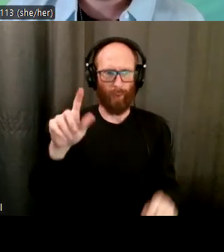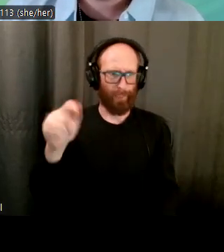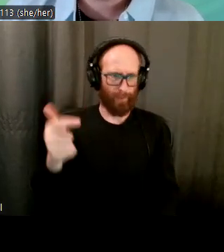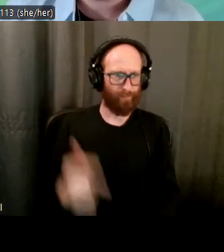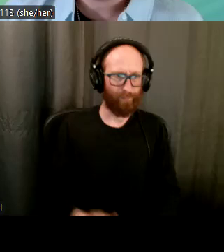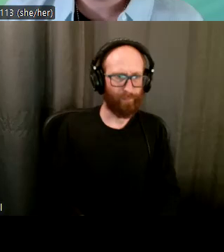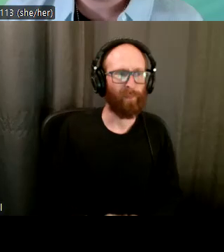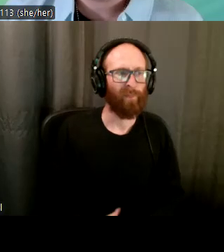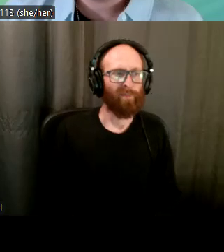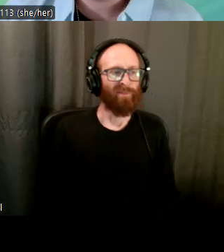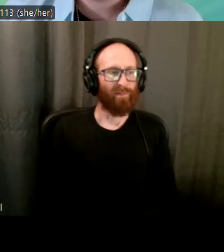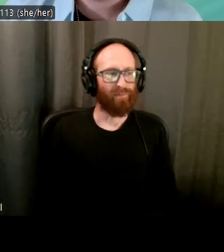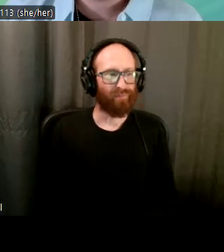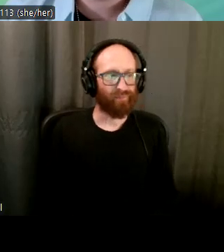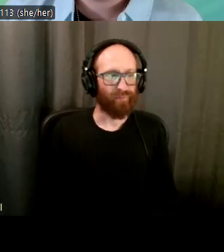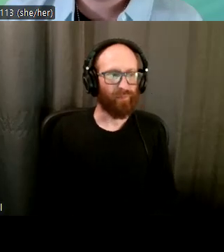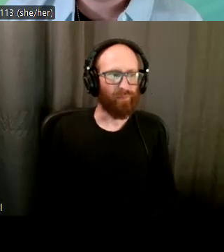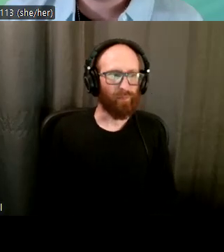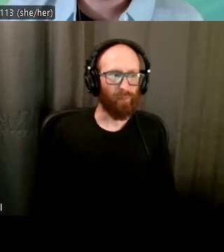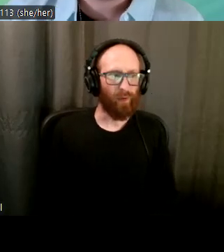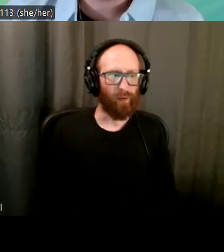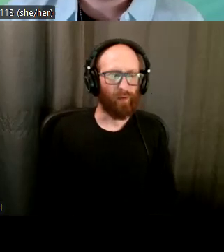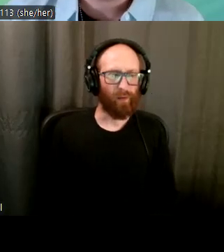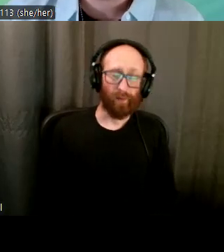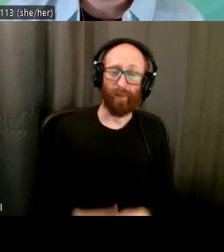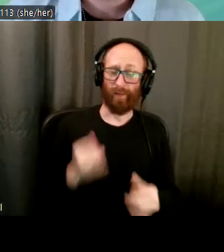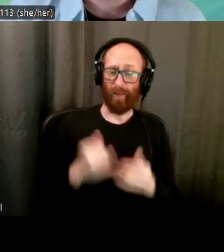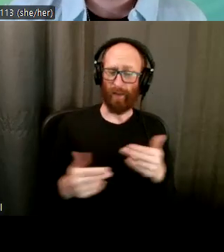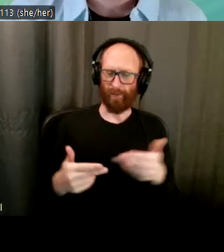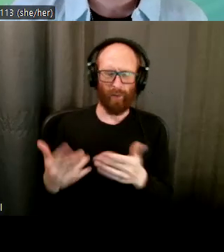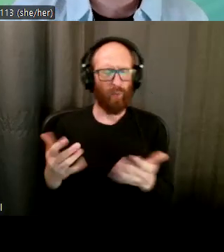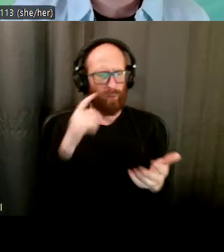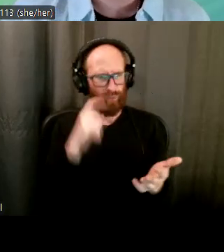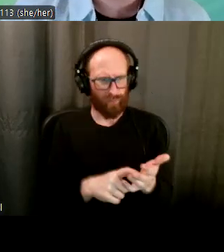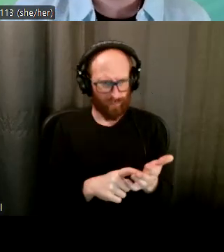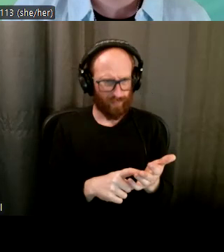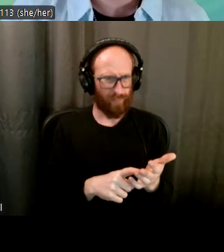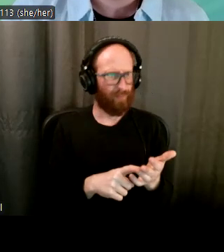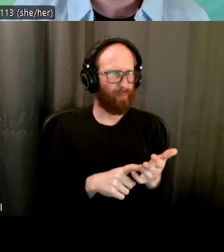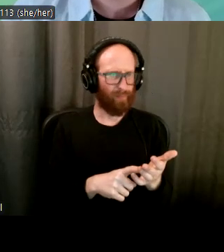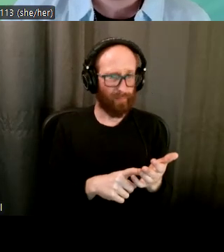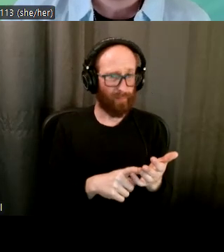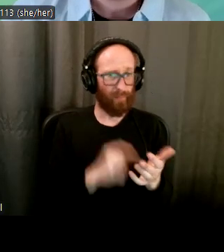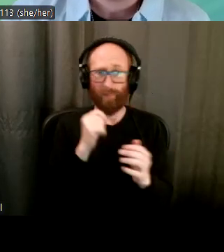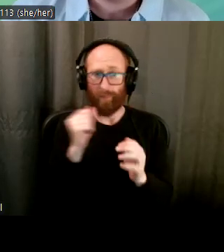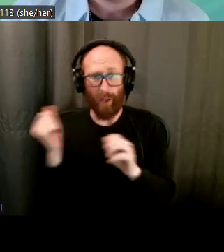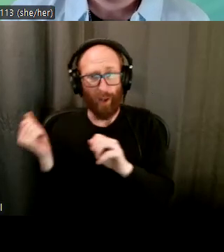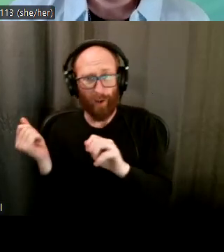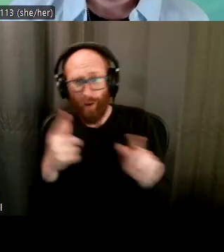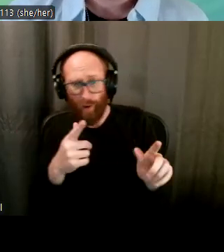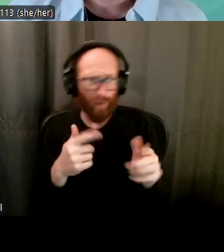So for this last slide, we want to recognize that not everyone has a student assistance